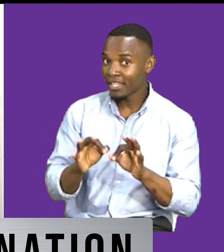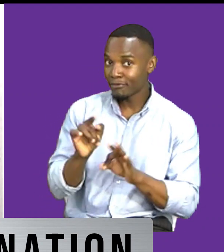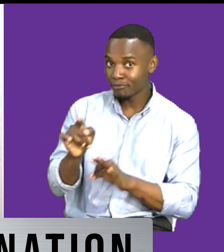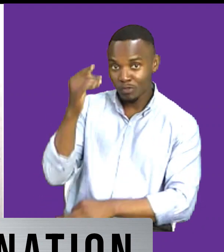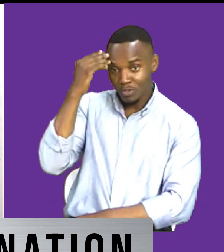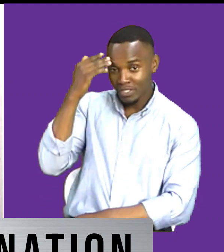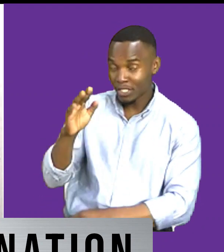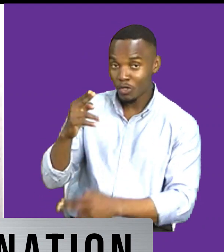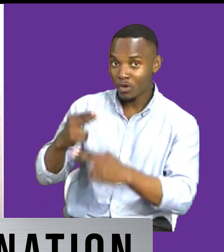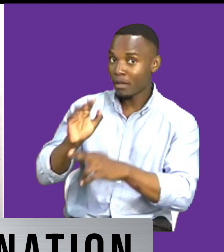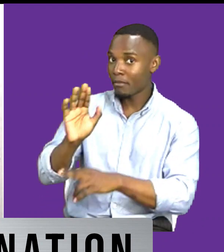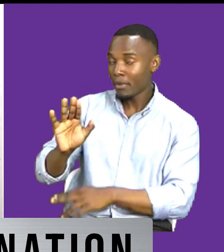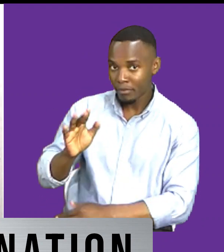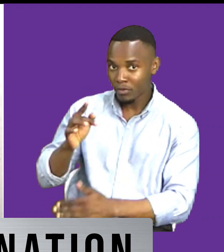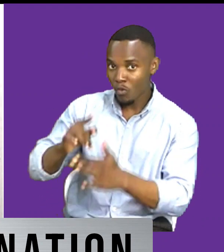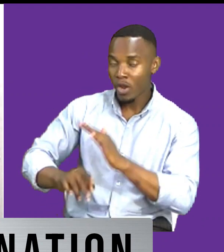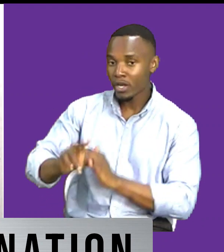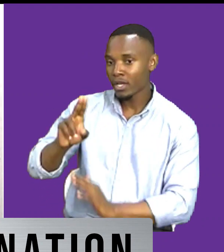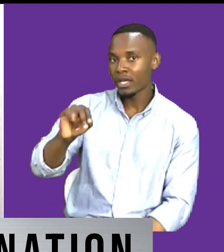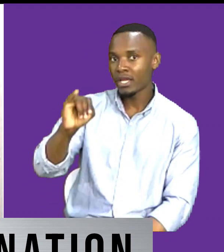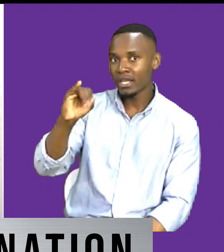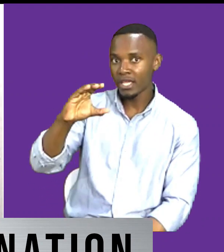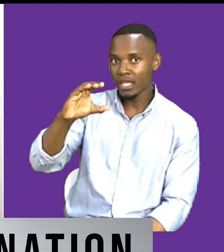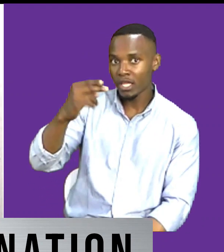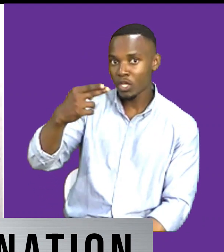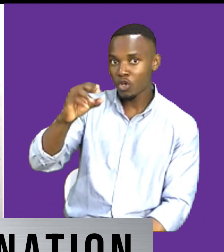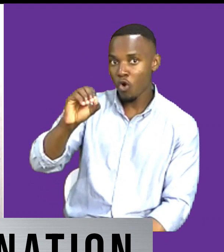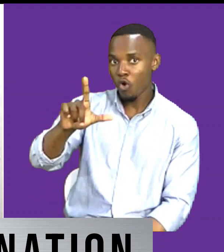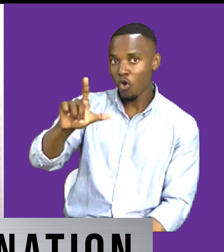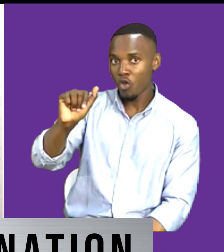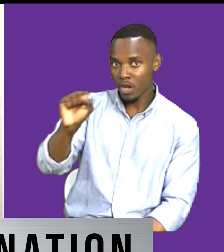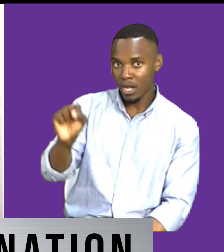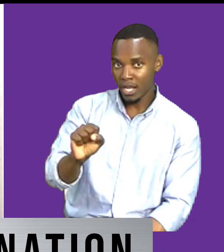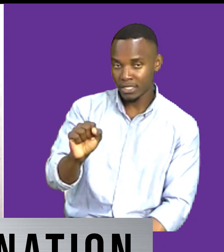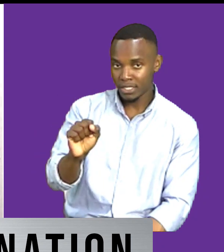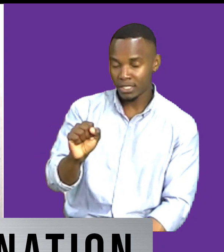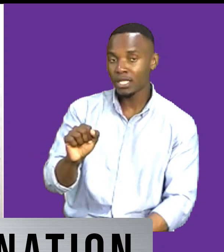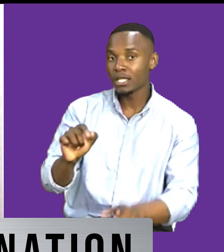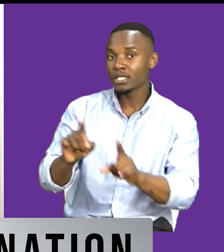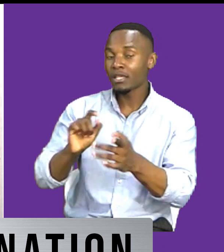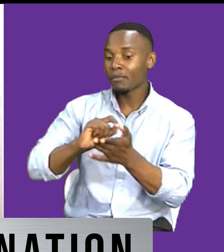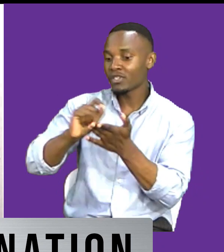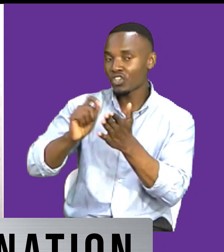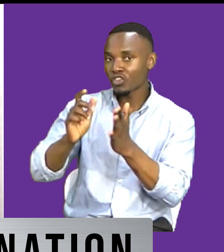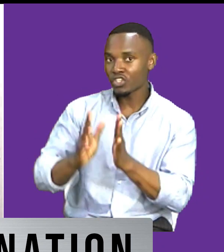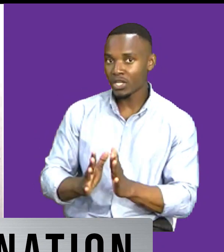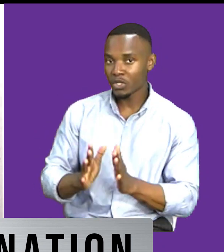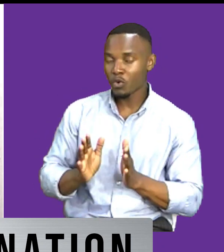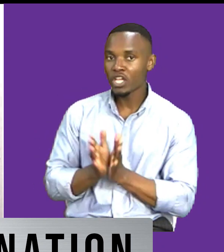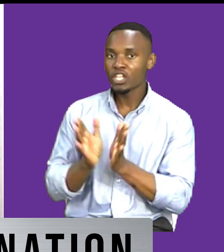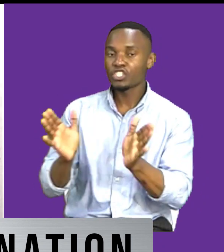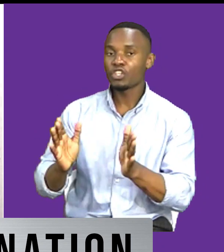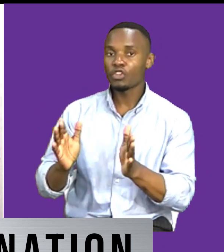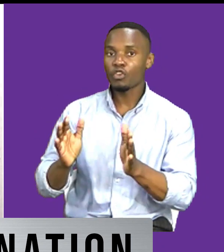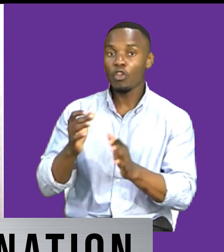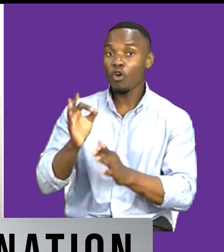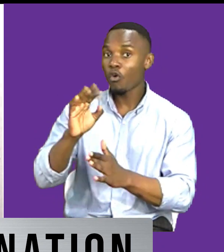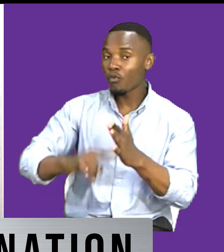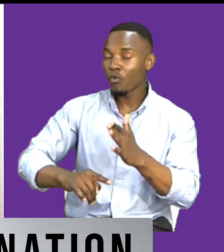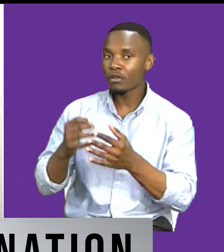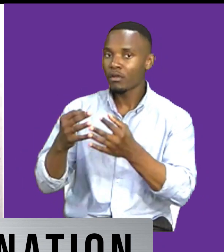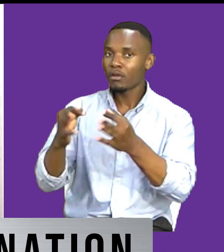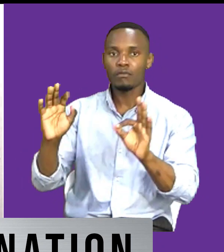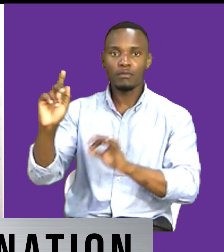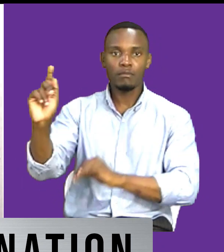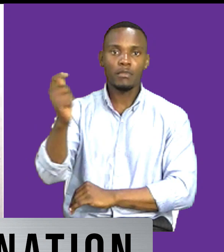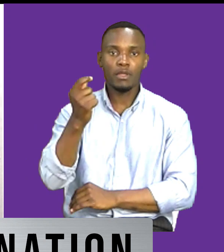is Nicholas Oyo, Secretary General himself, Free Kenya Movement. But then you are thousands of people